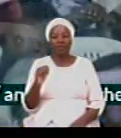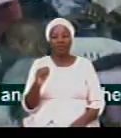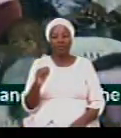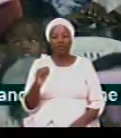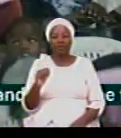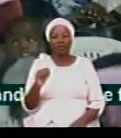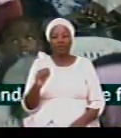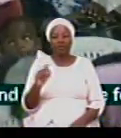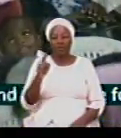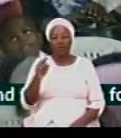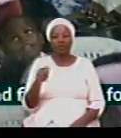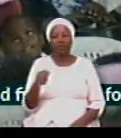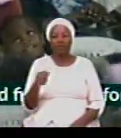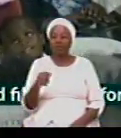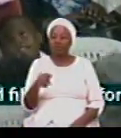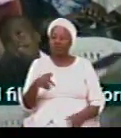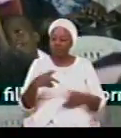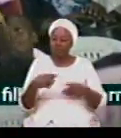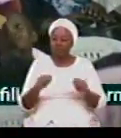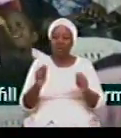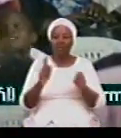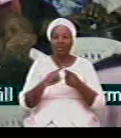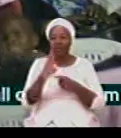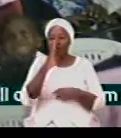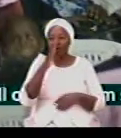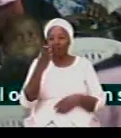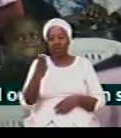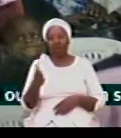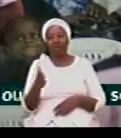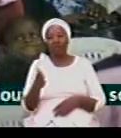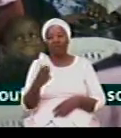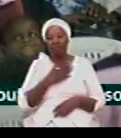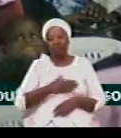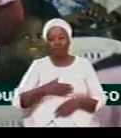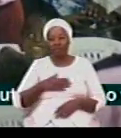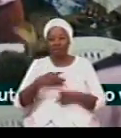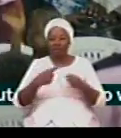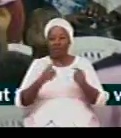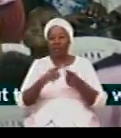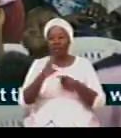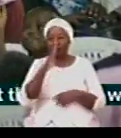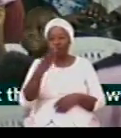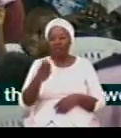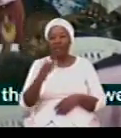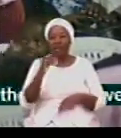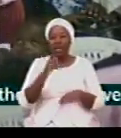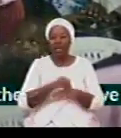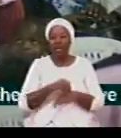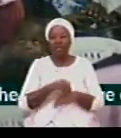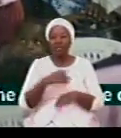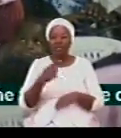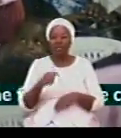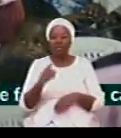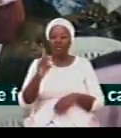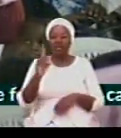at the Deeper Life Bible Church headquarters, Ezene, here in